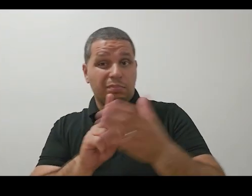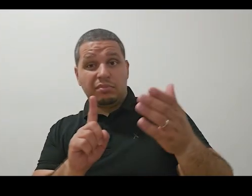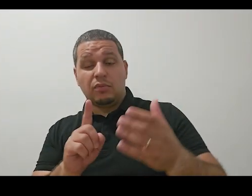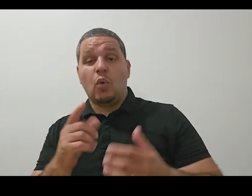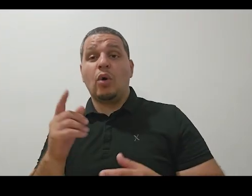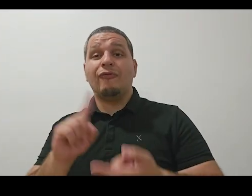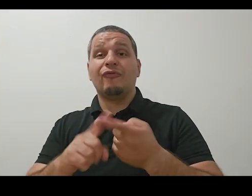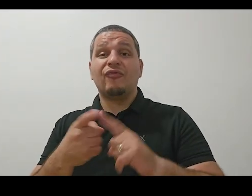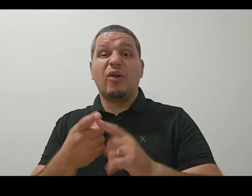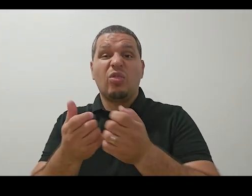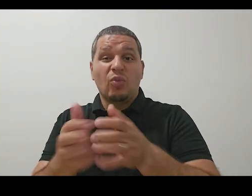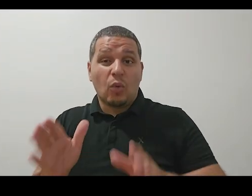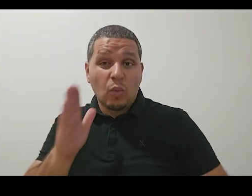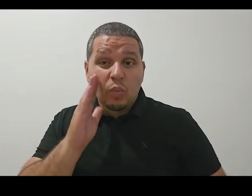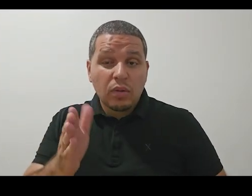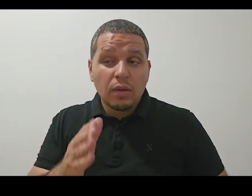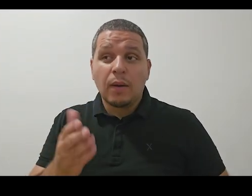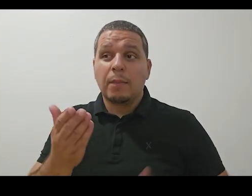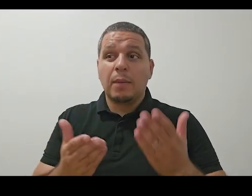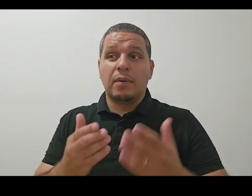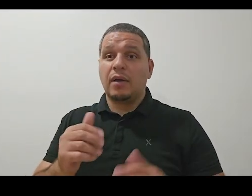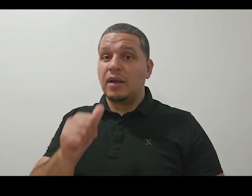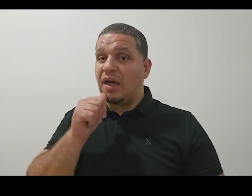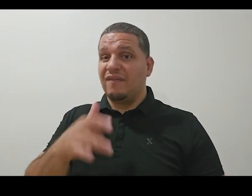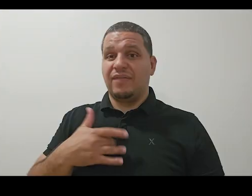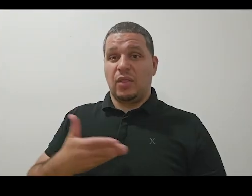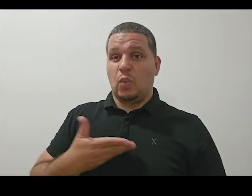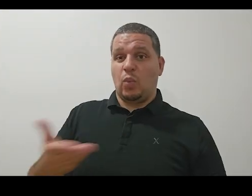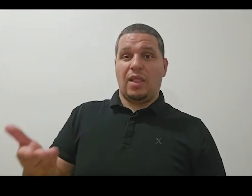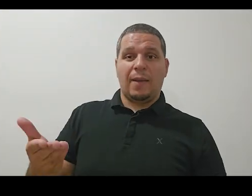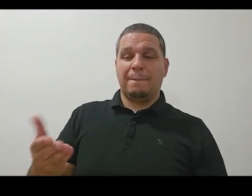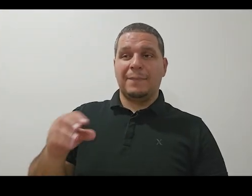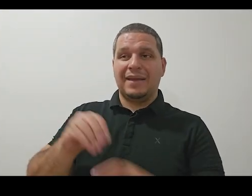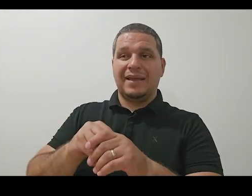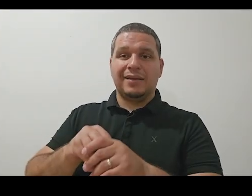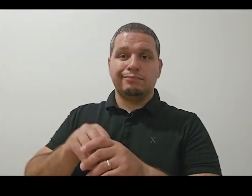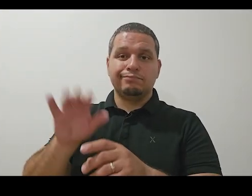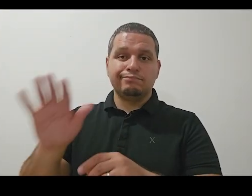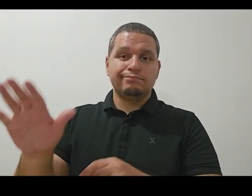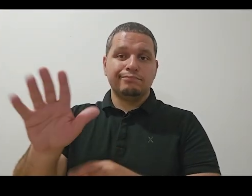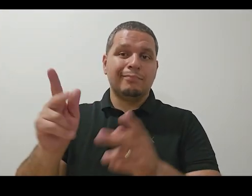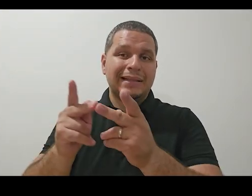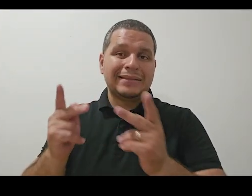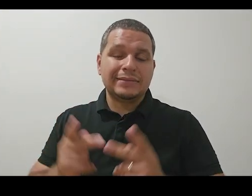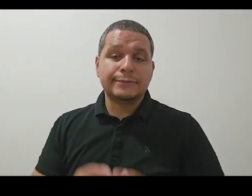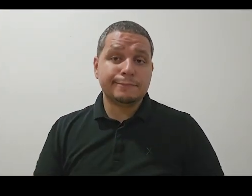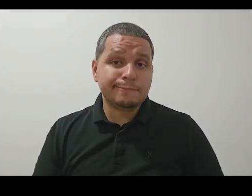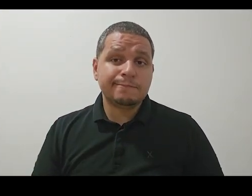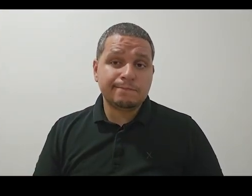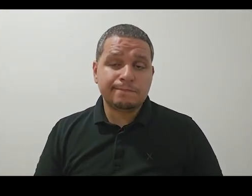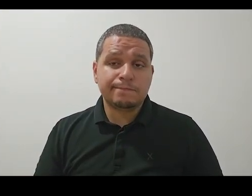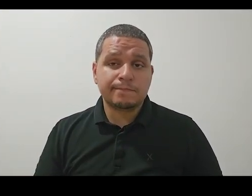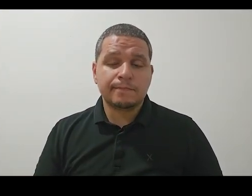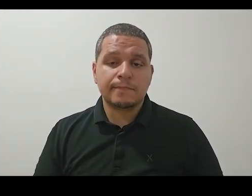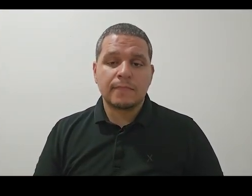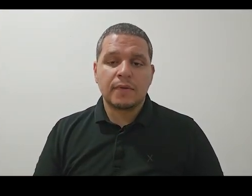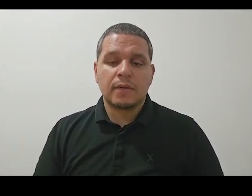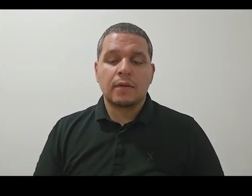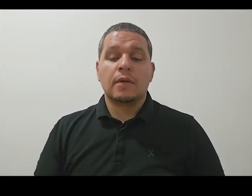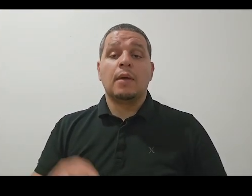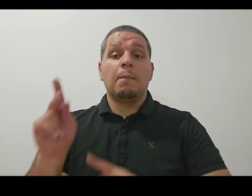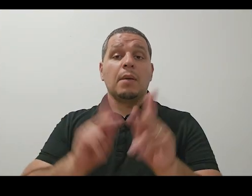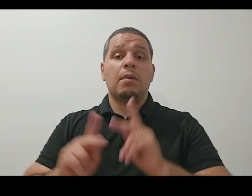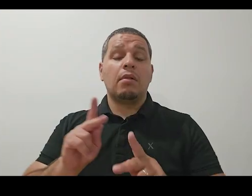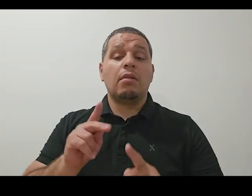You may actually lose some friends. You may actually not be welcome in certain places you want to go to.